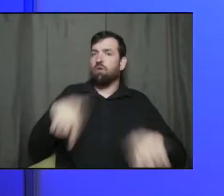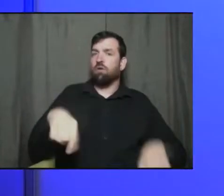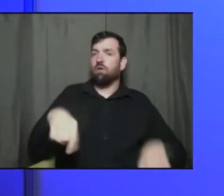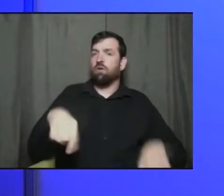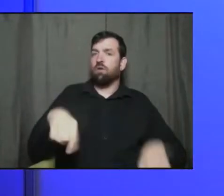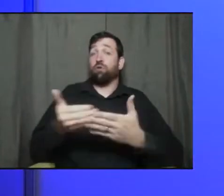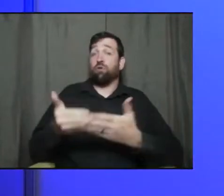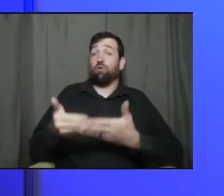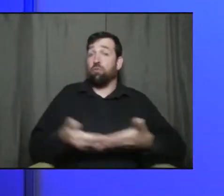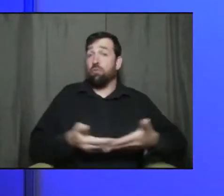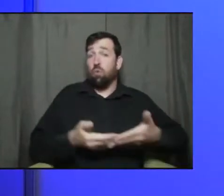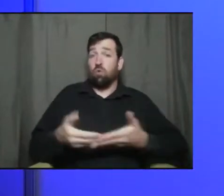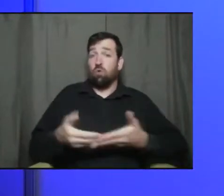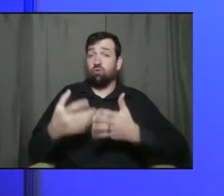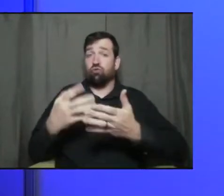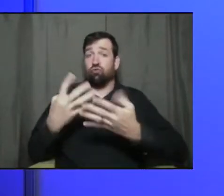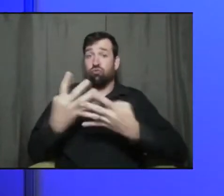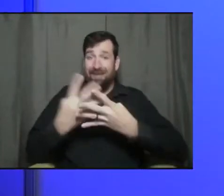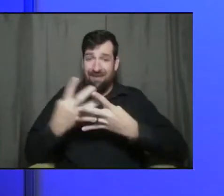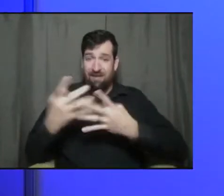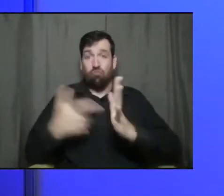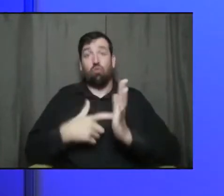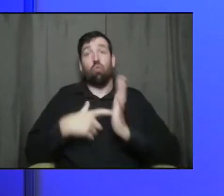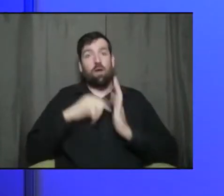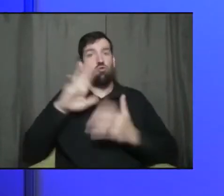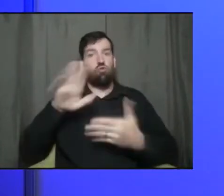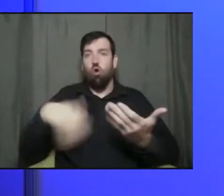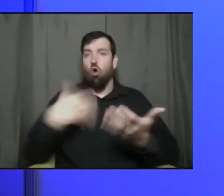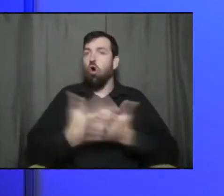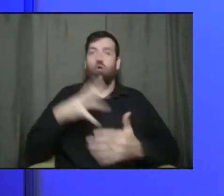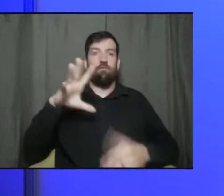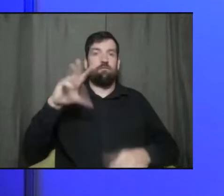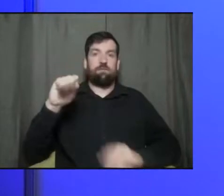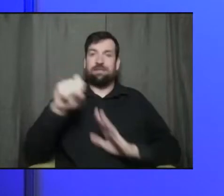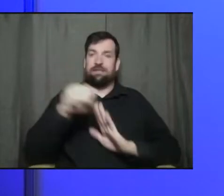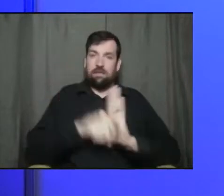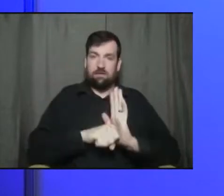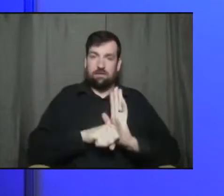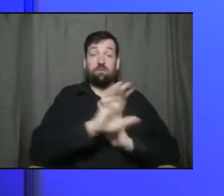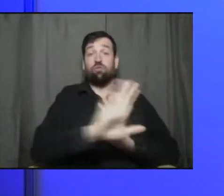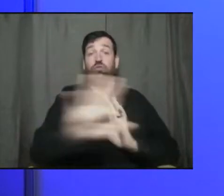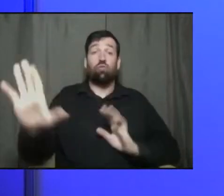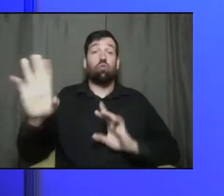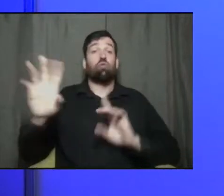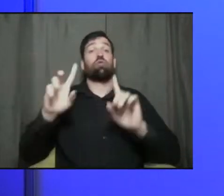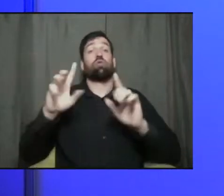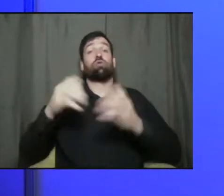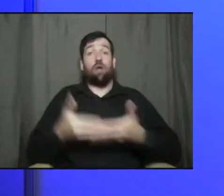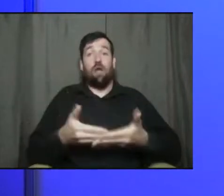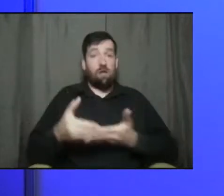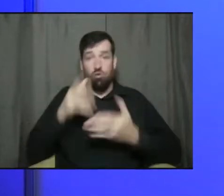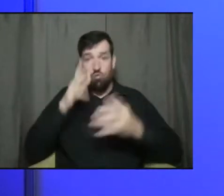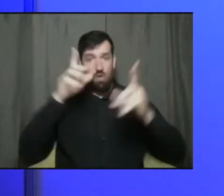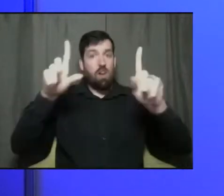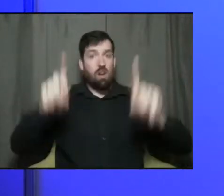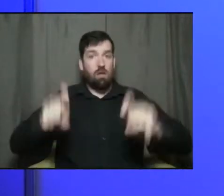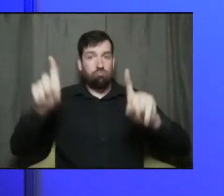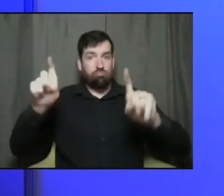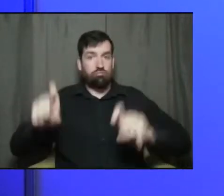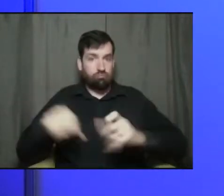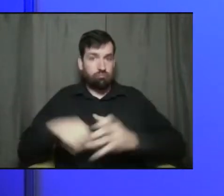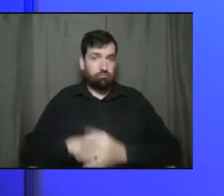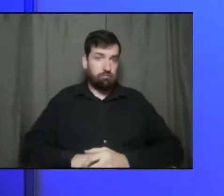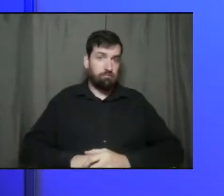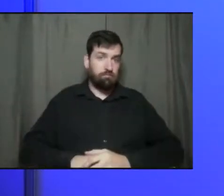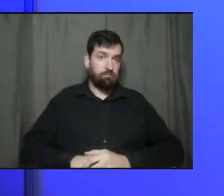is required in all 50 states of the United States at birth. So your child will get screened, at birth.